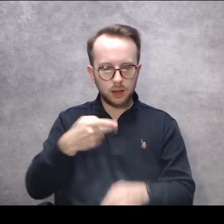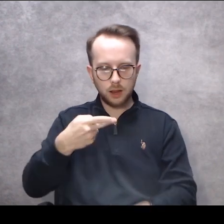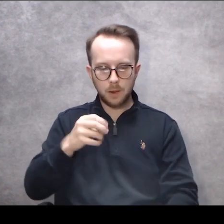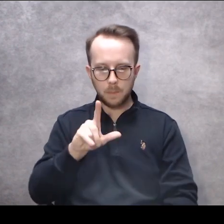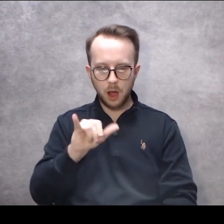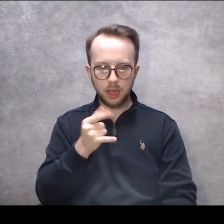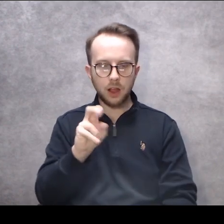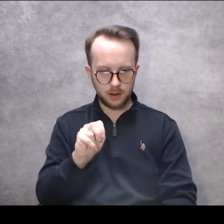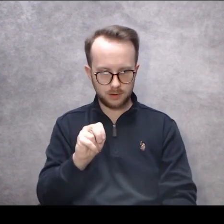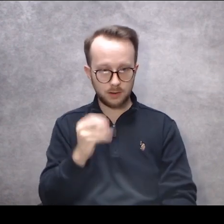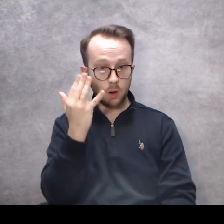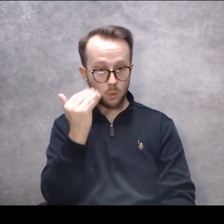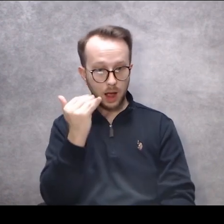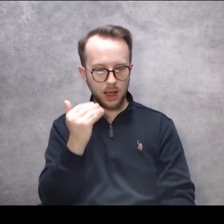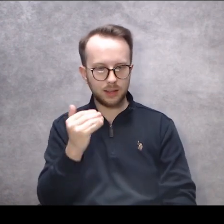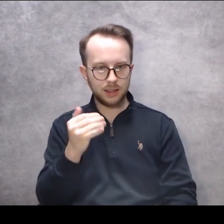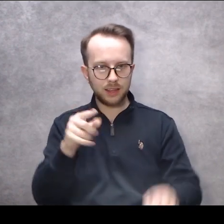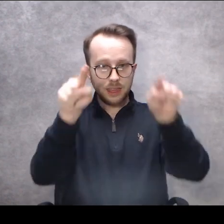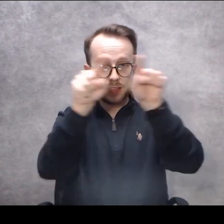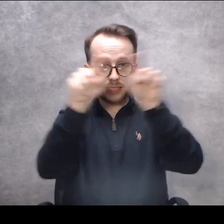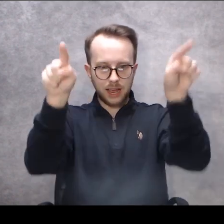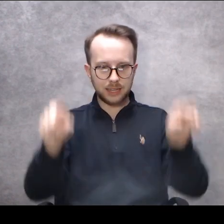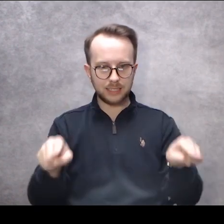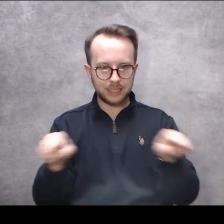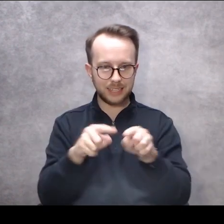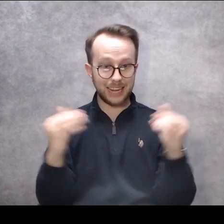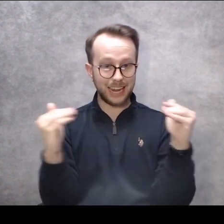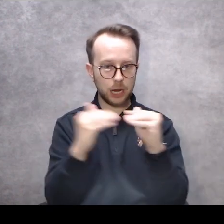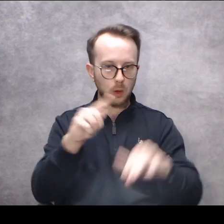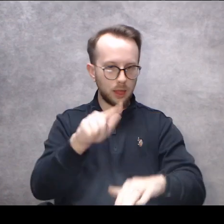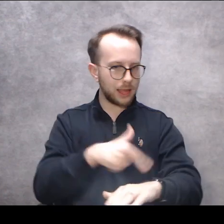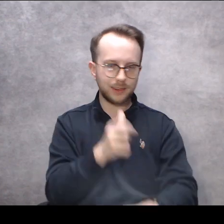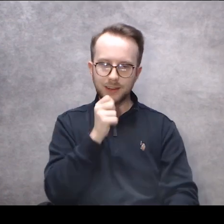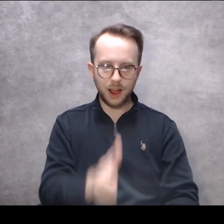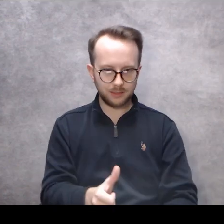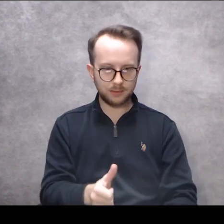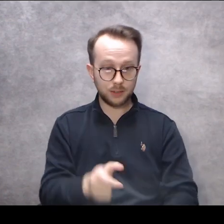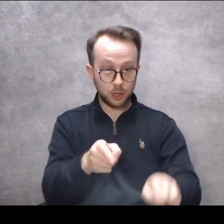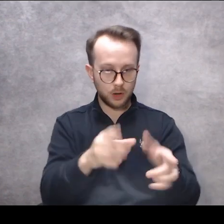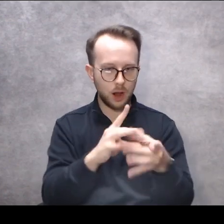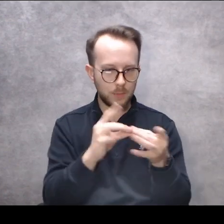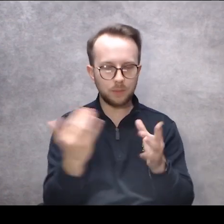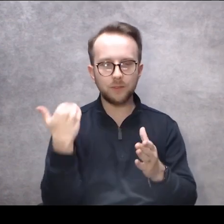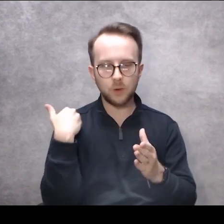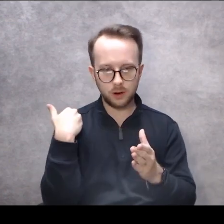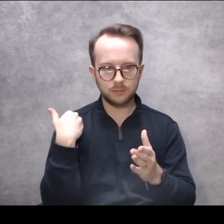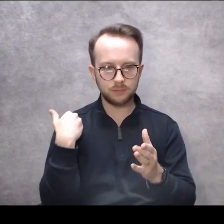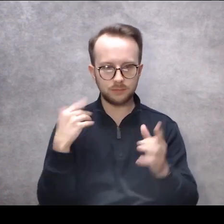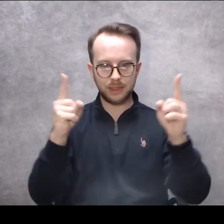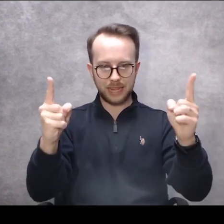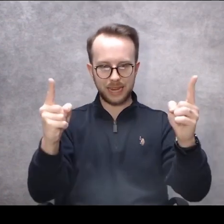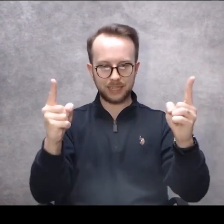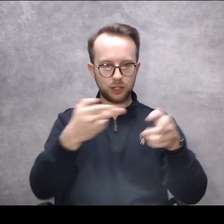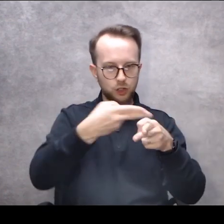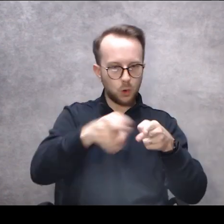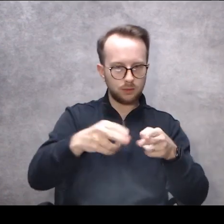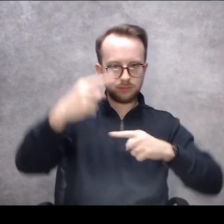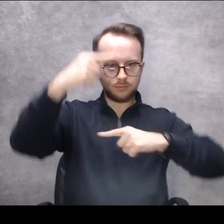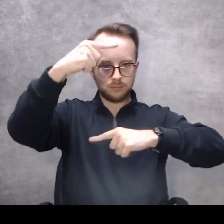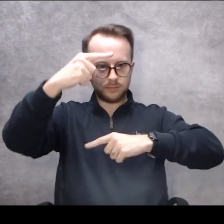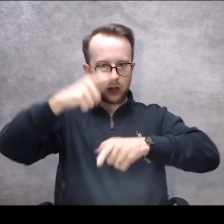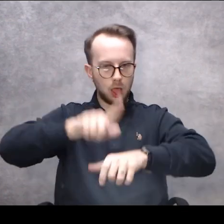not equal length. So as you guys said, the opposite sides, 2 of them are short, 2 of them are